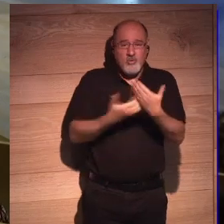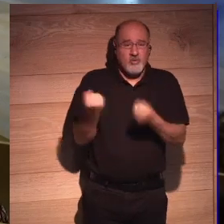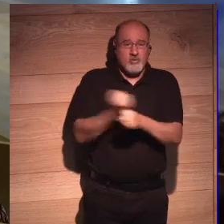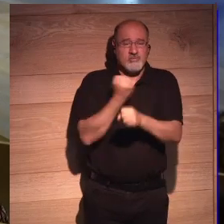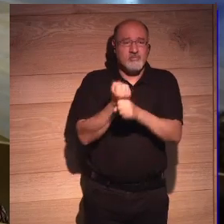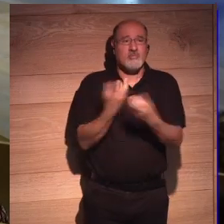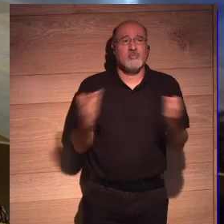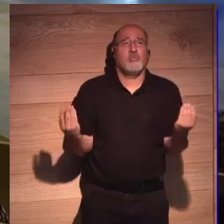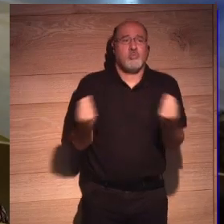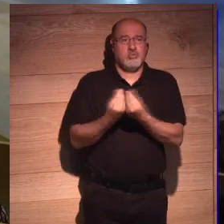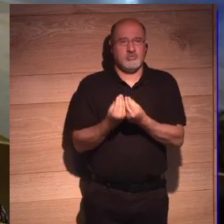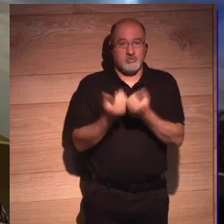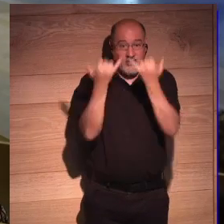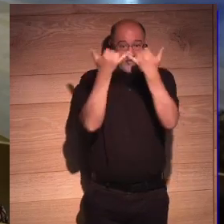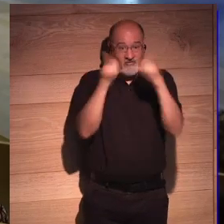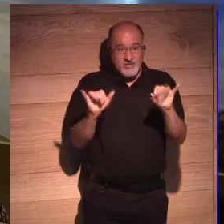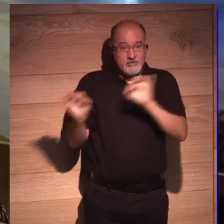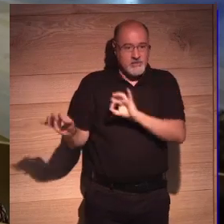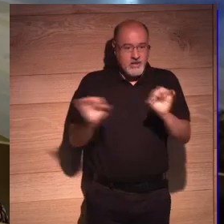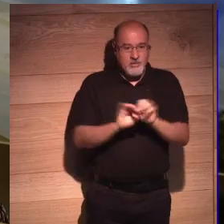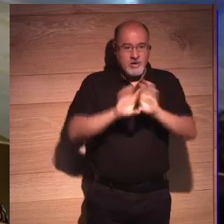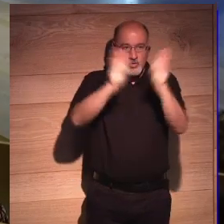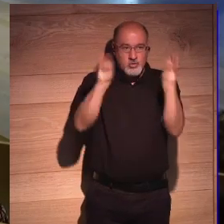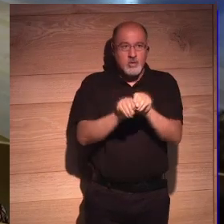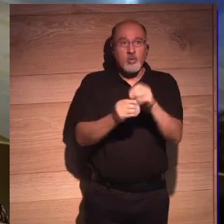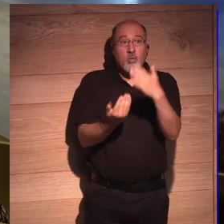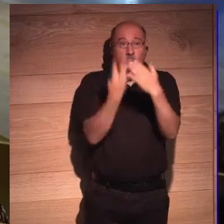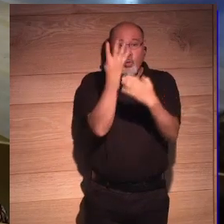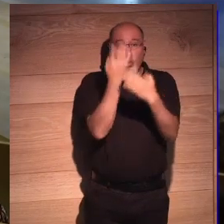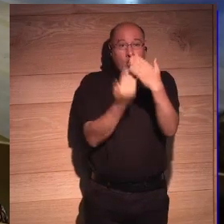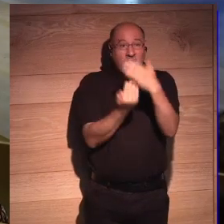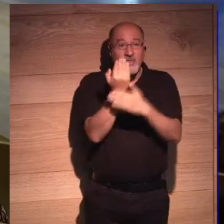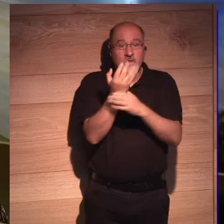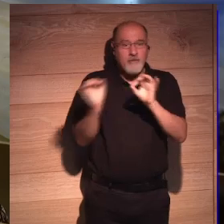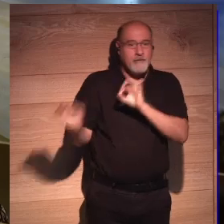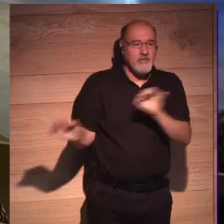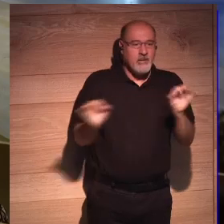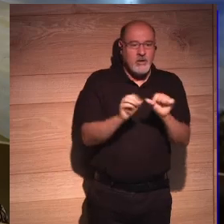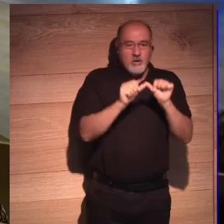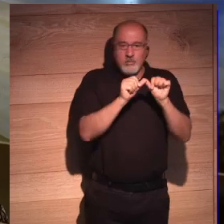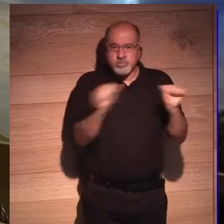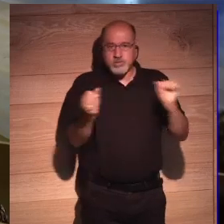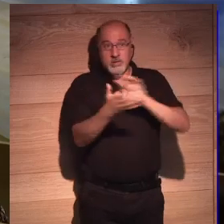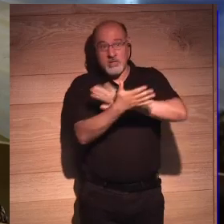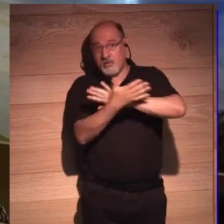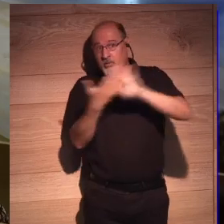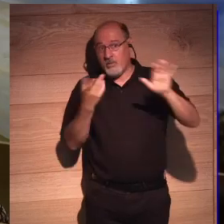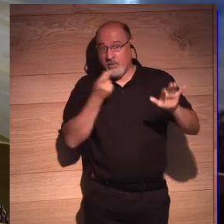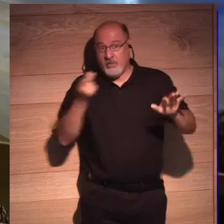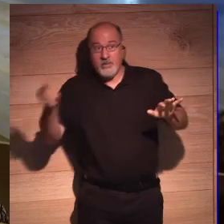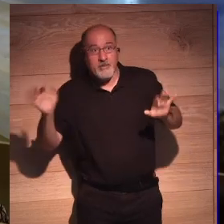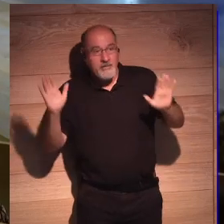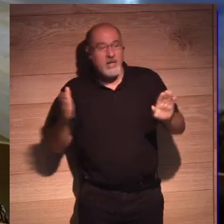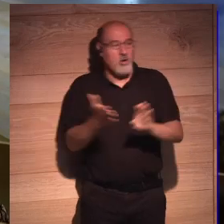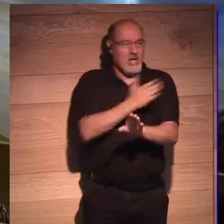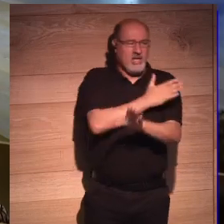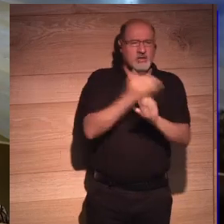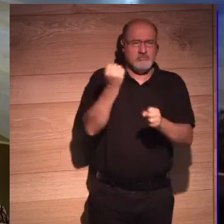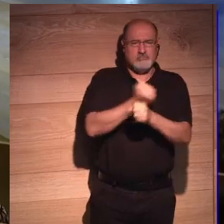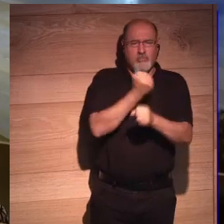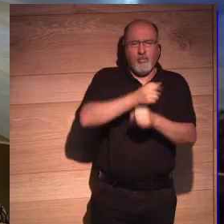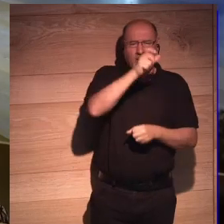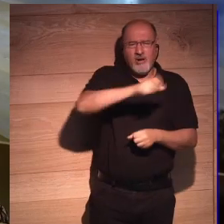who participated on the fest, because to set these 4 days up, that will go through